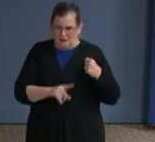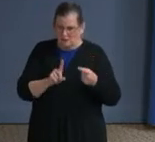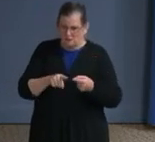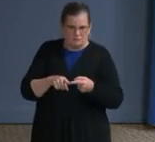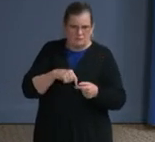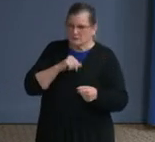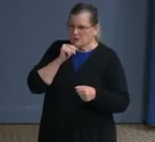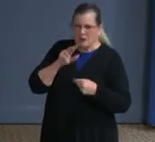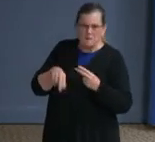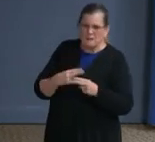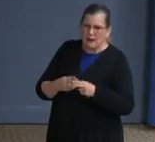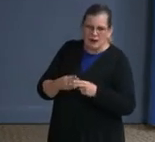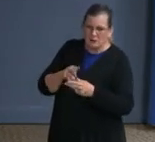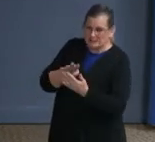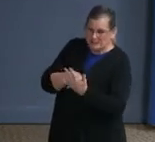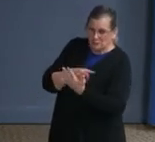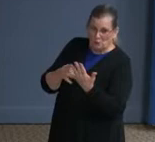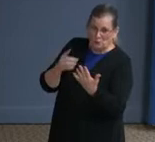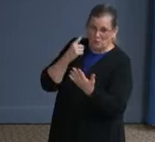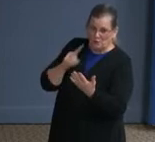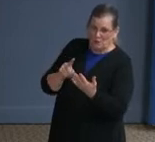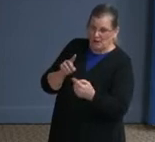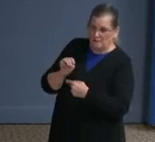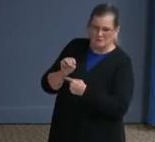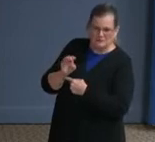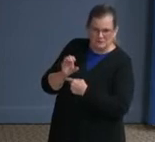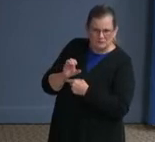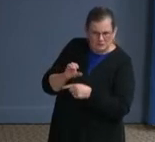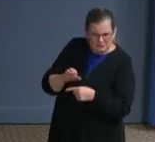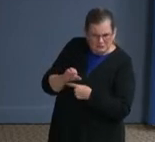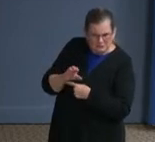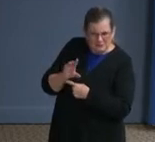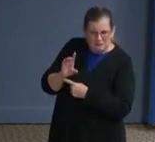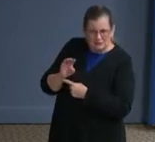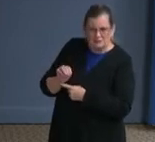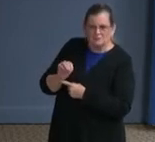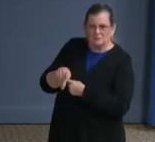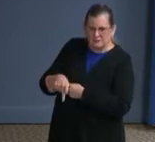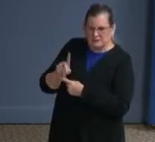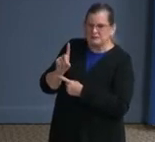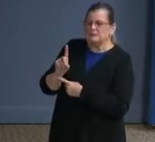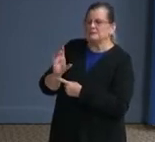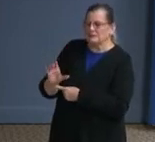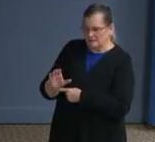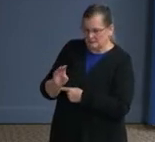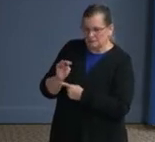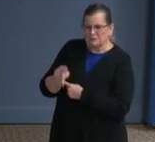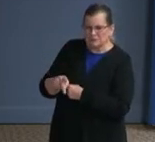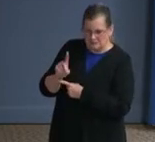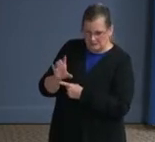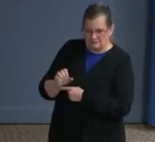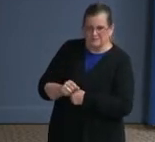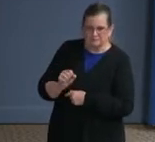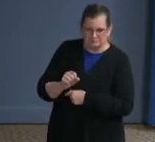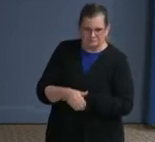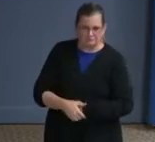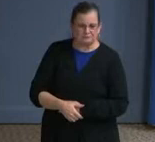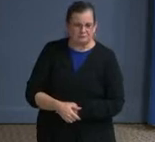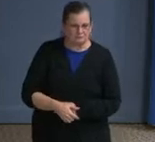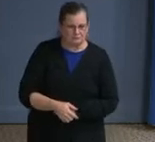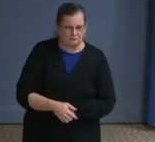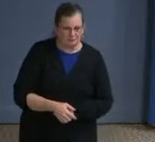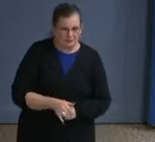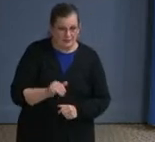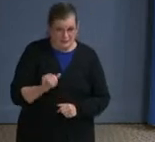mean, these are, like we saw it over the weekend. As I recall, the demonstrators weren't coming to town because they were upset with the